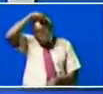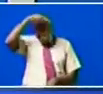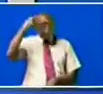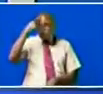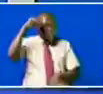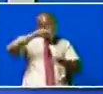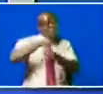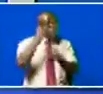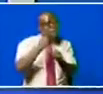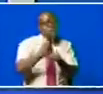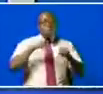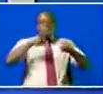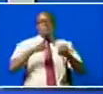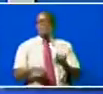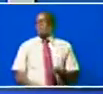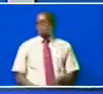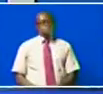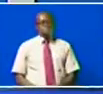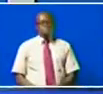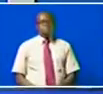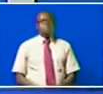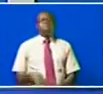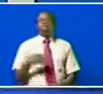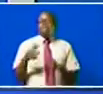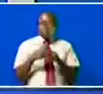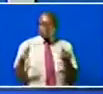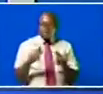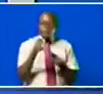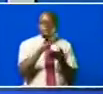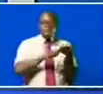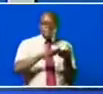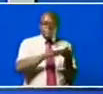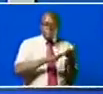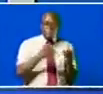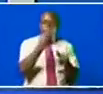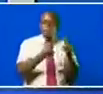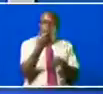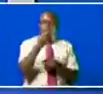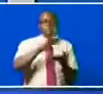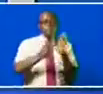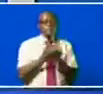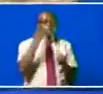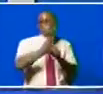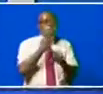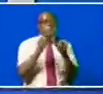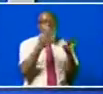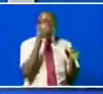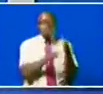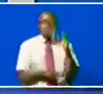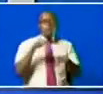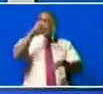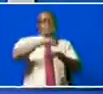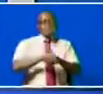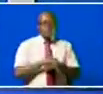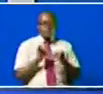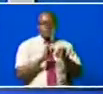obviously get a job. It's not going to happen. You're probably going to be stuck for another 5 years without a job. Mm-hmm. But if you say, you know what, I'll take this